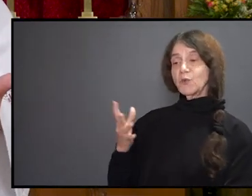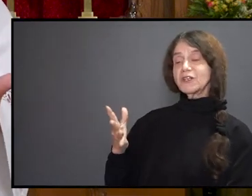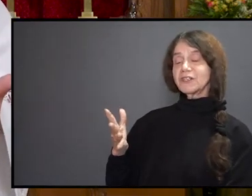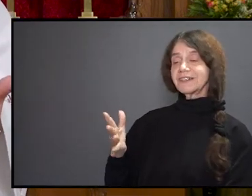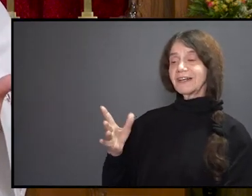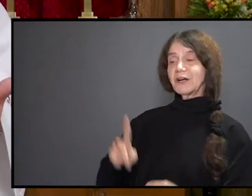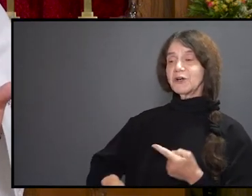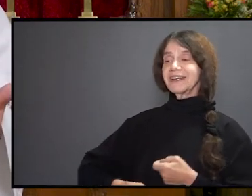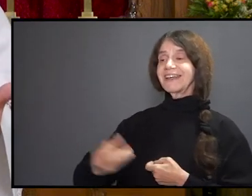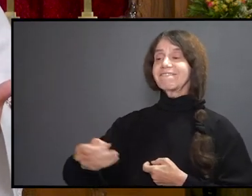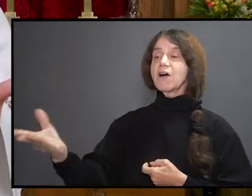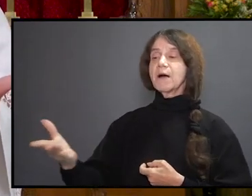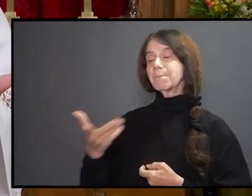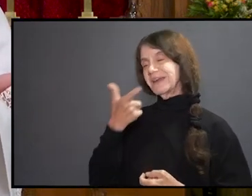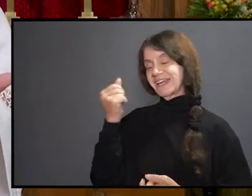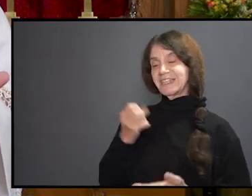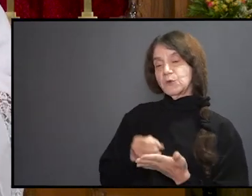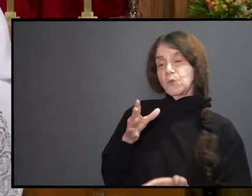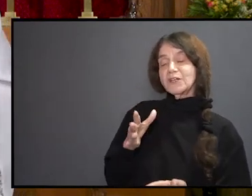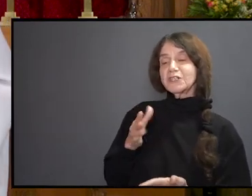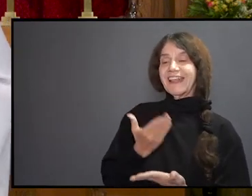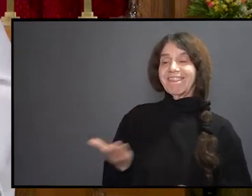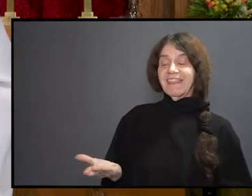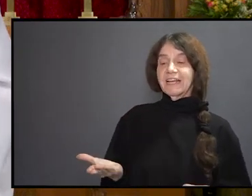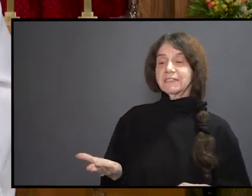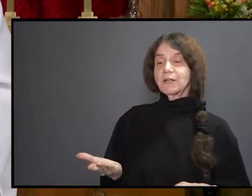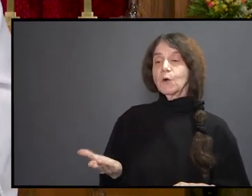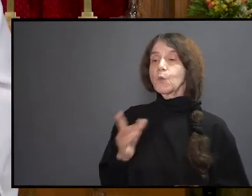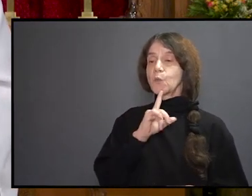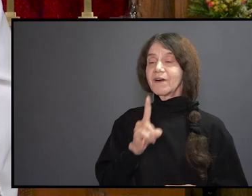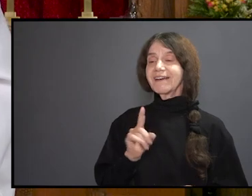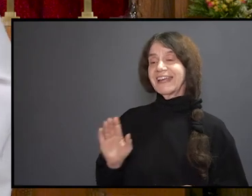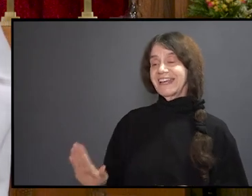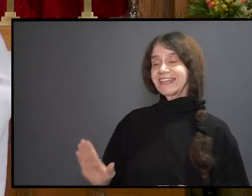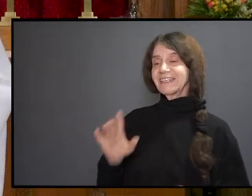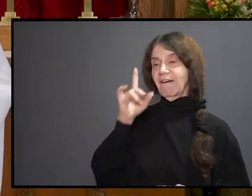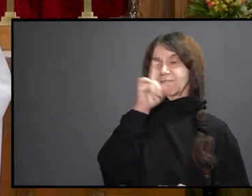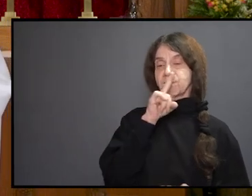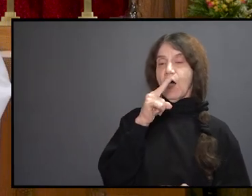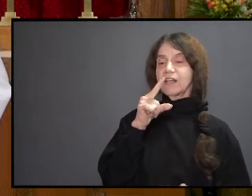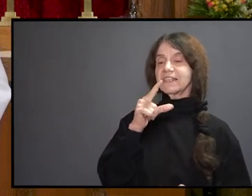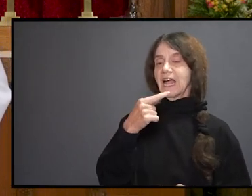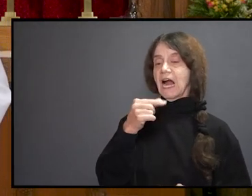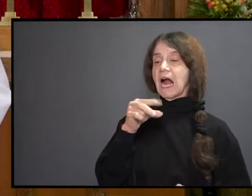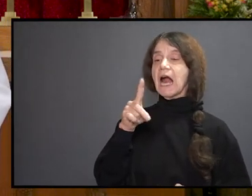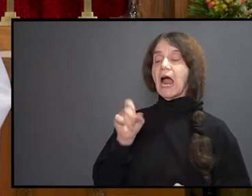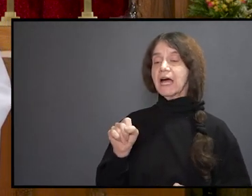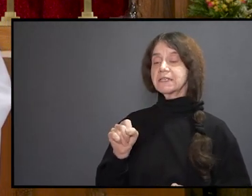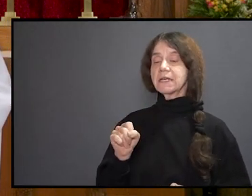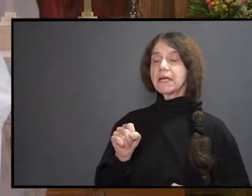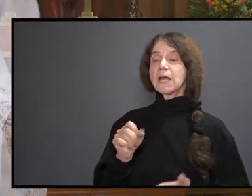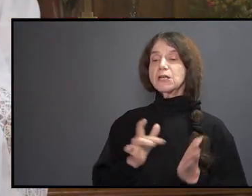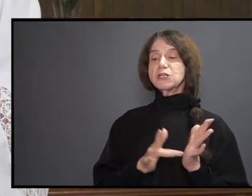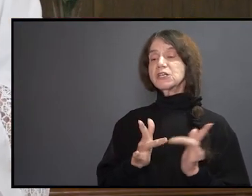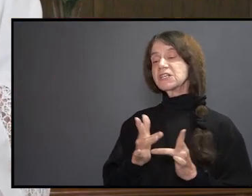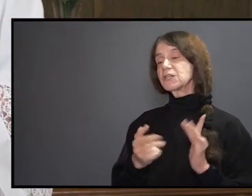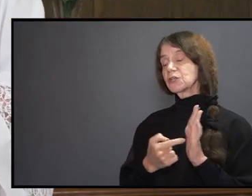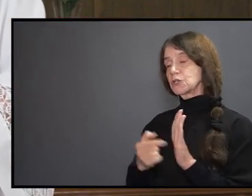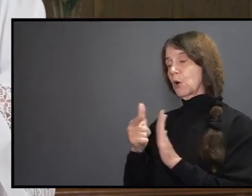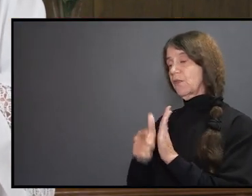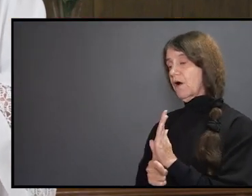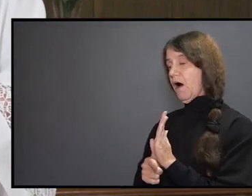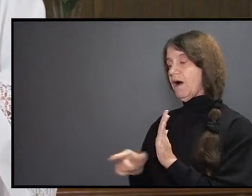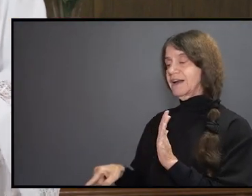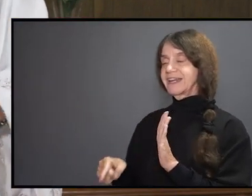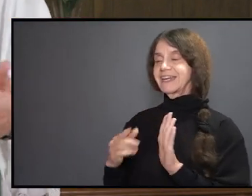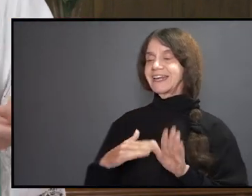were his false god. Jesus showed him the full extent of the law, and that left him sorrowful. So it